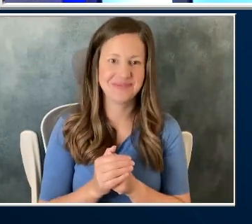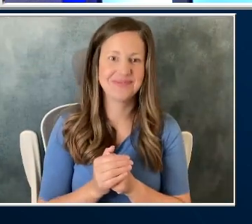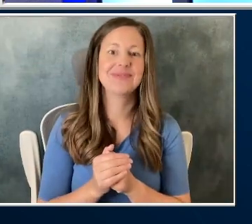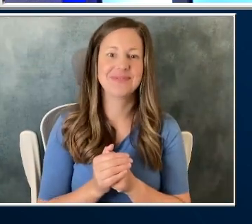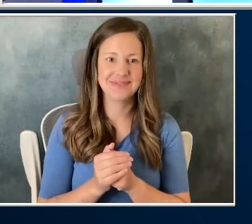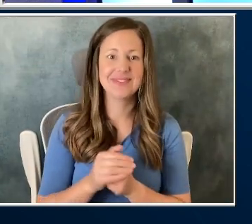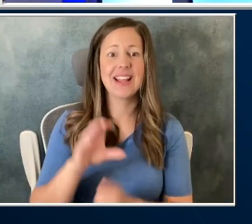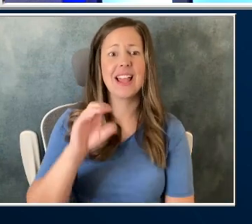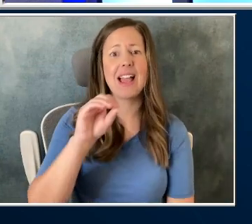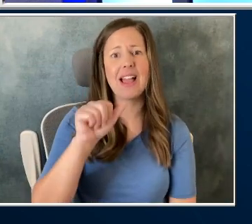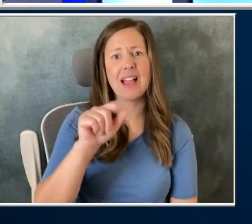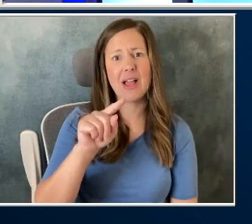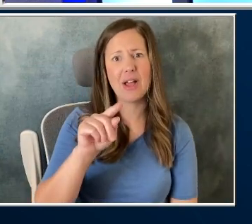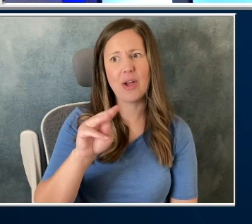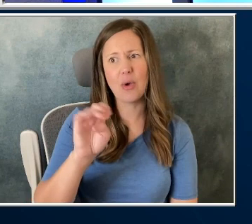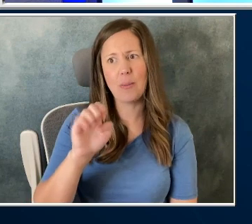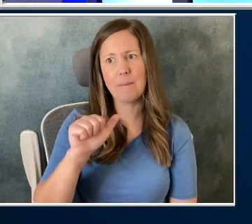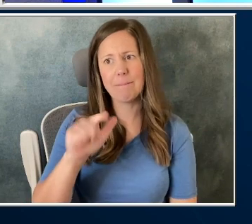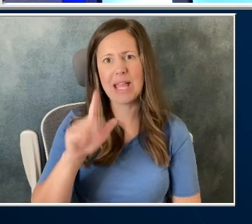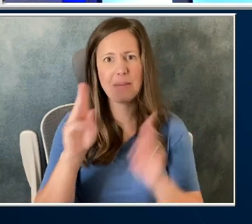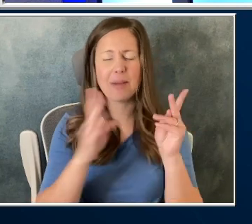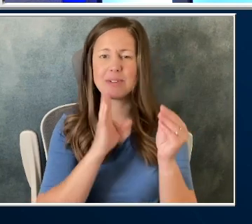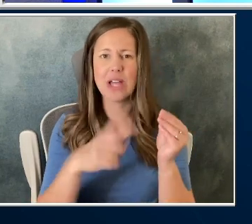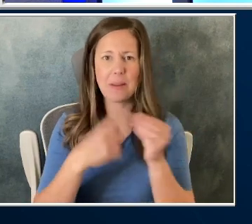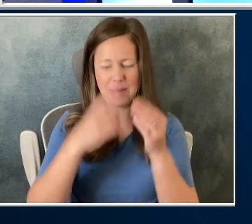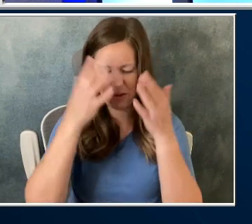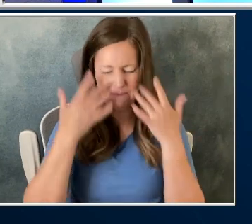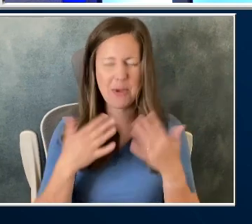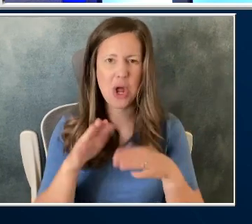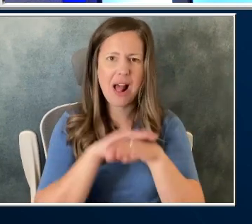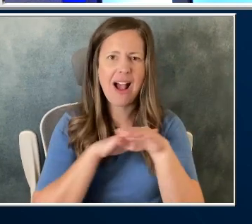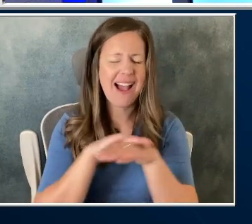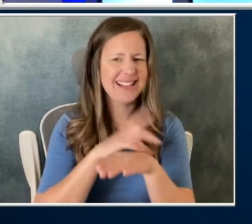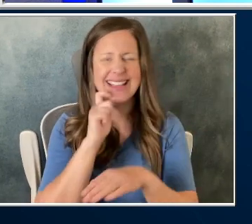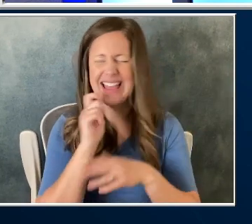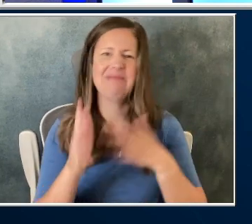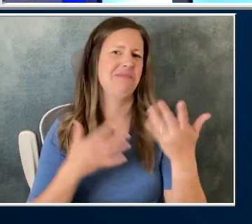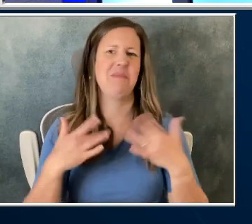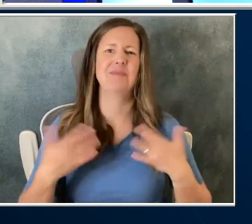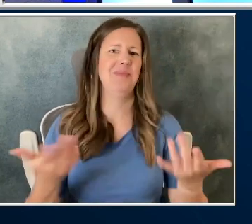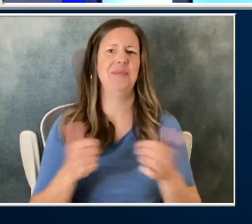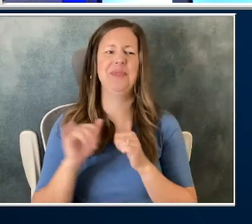talk about oatmeal. Is that something you put on, you eat? What does that do for your skin? I think both.